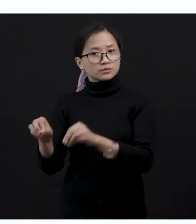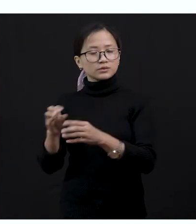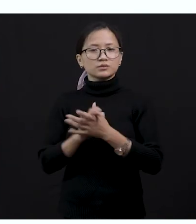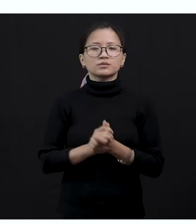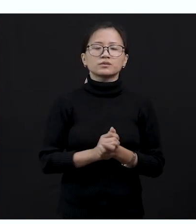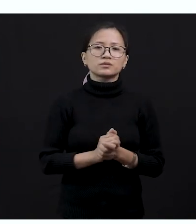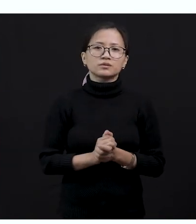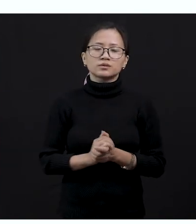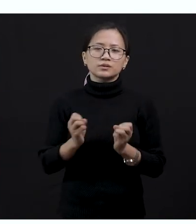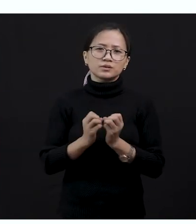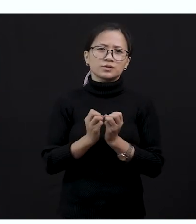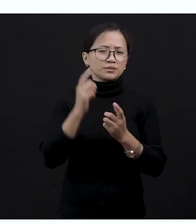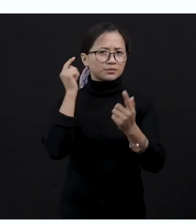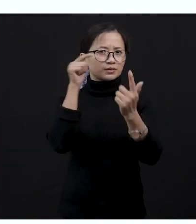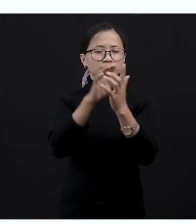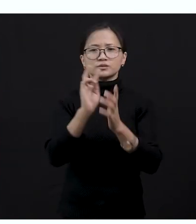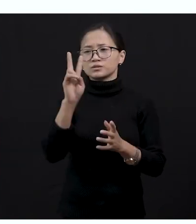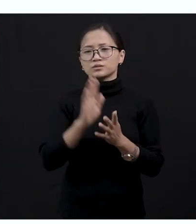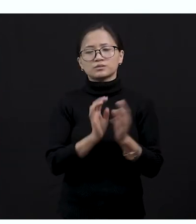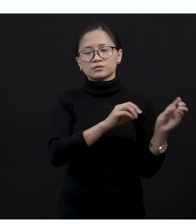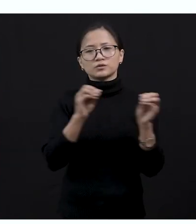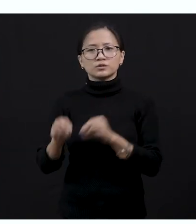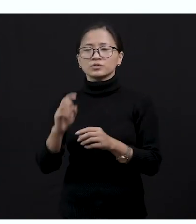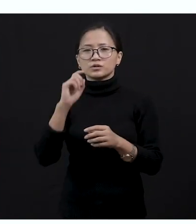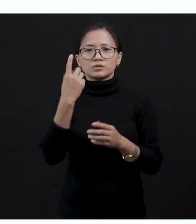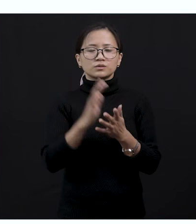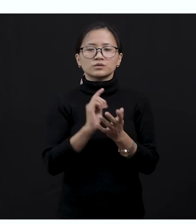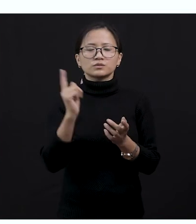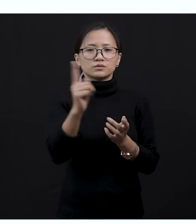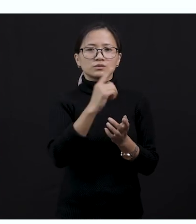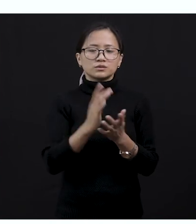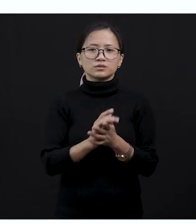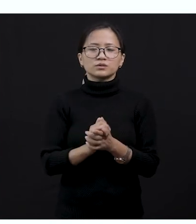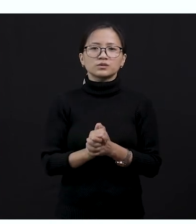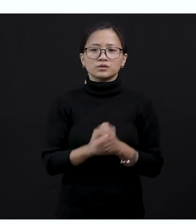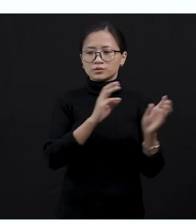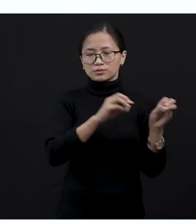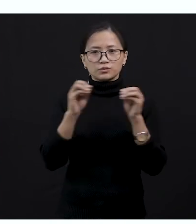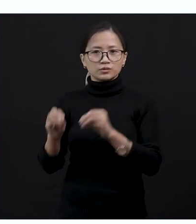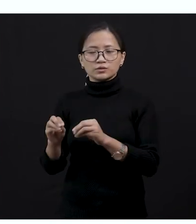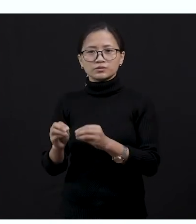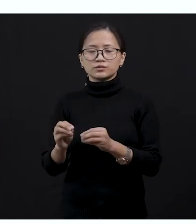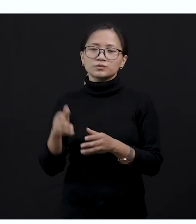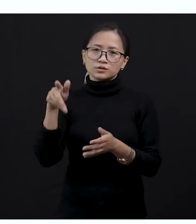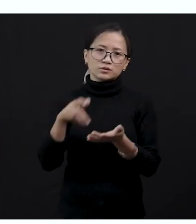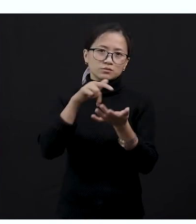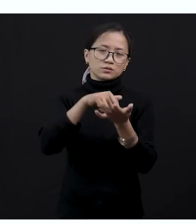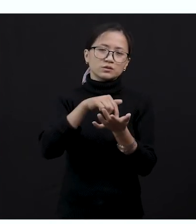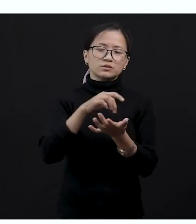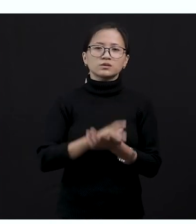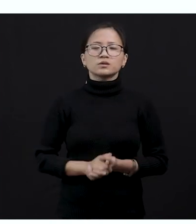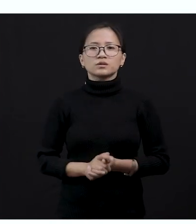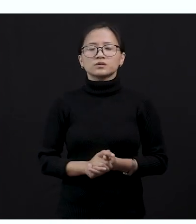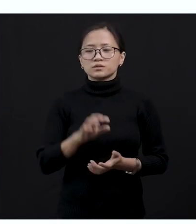movement. We have mainly two movements. One is rotation, that is moving from its place,